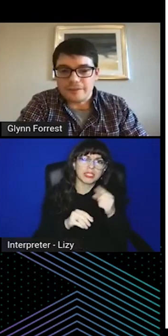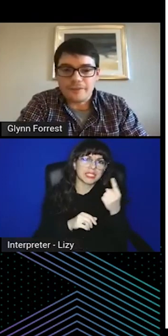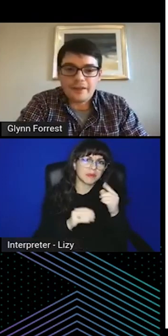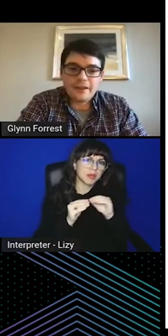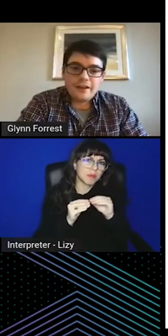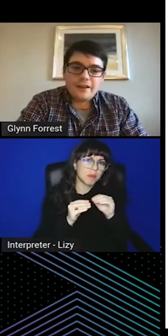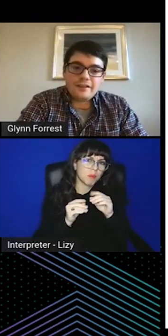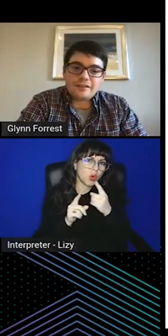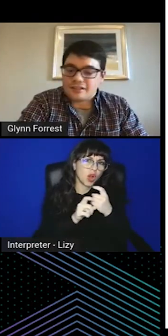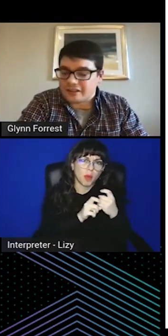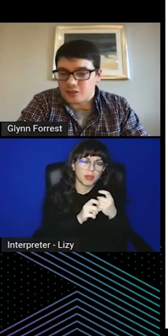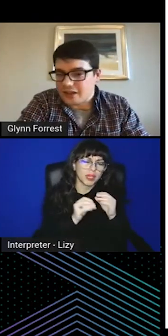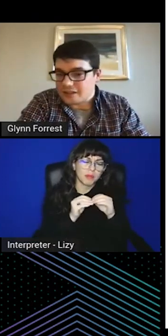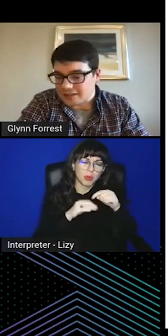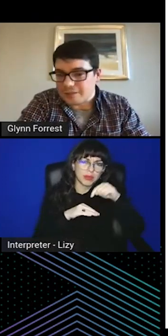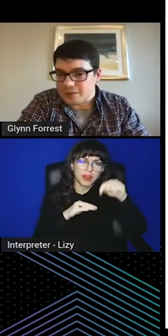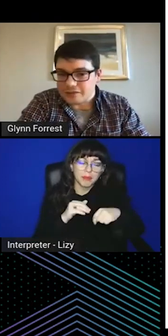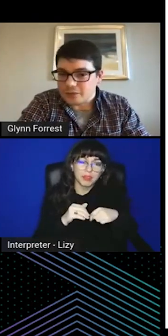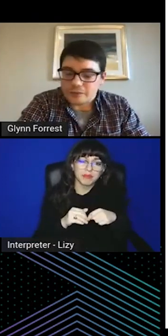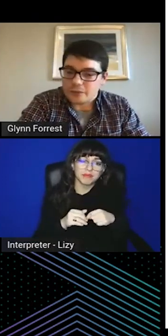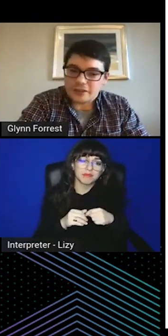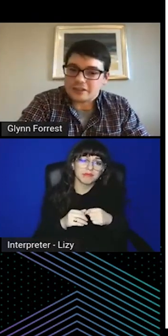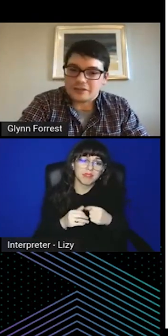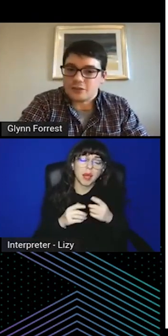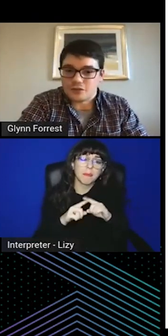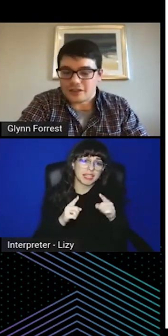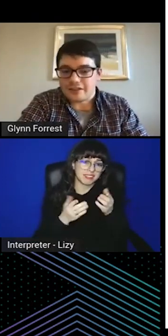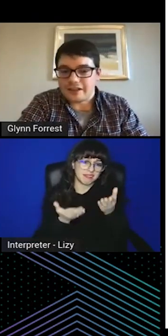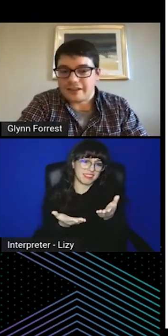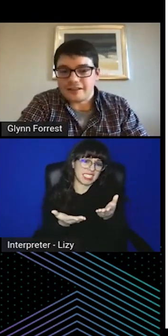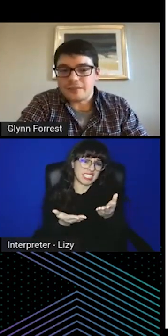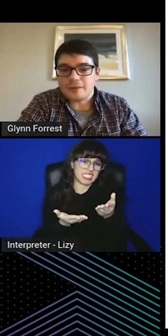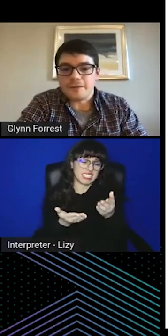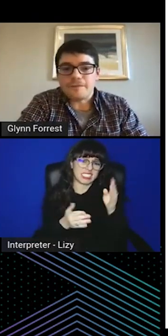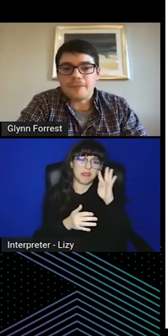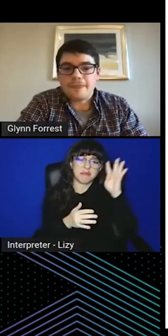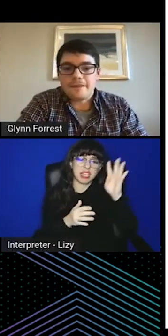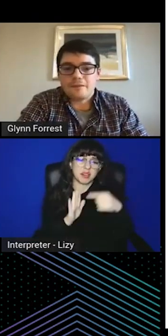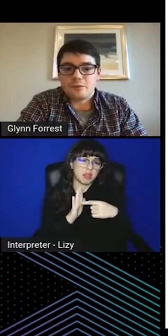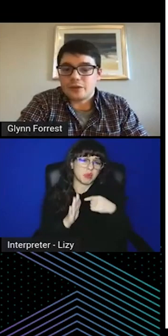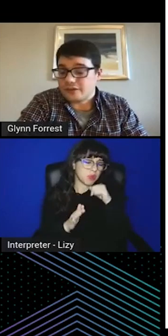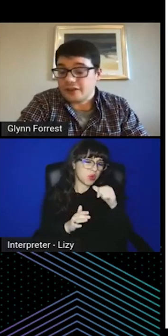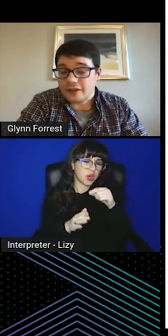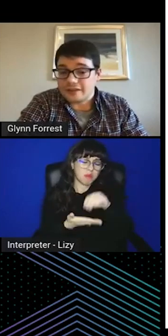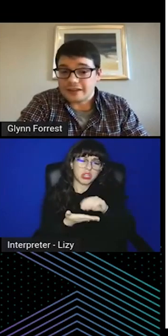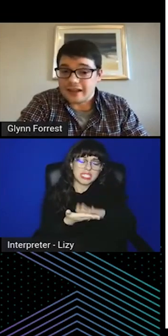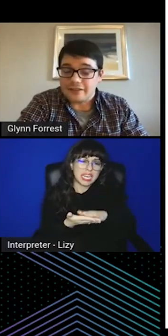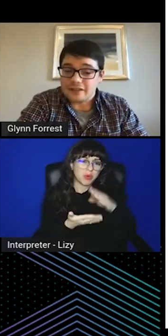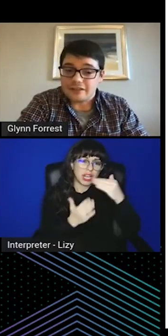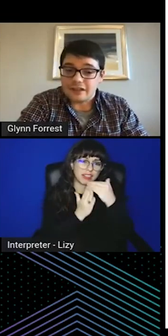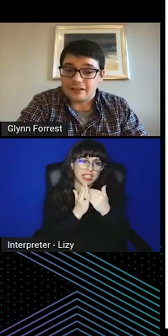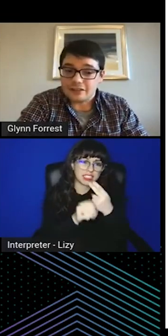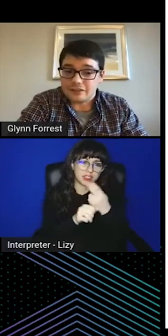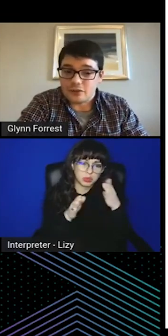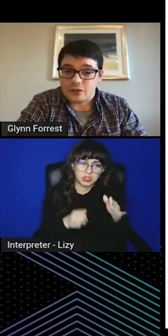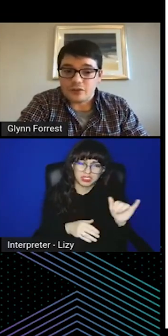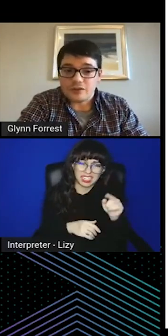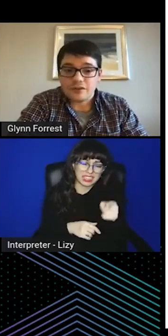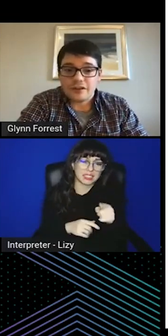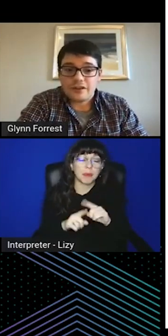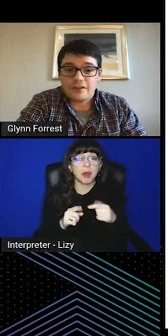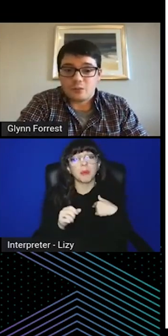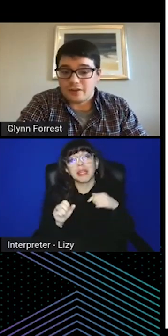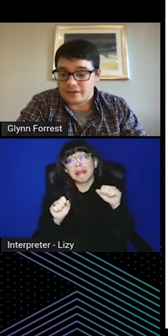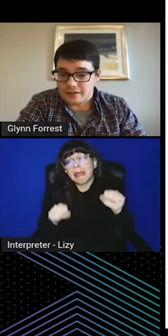intricate. This is a contrived example. You wouldn't put a list of users in like this, but we could theoretically have a list of